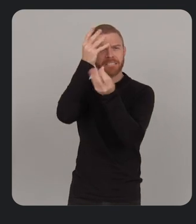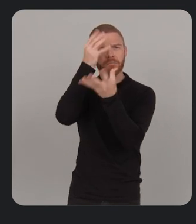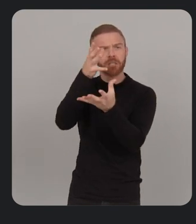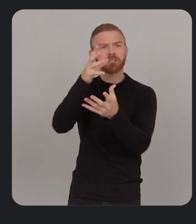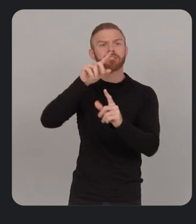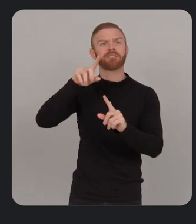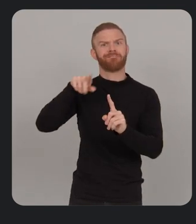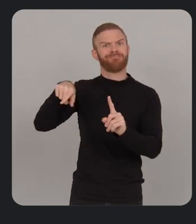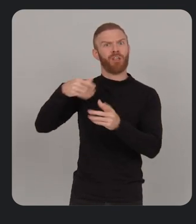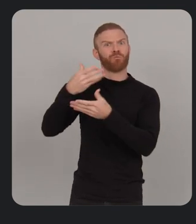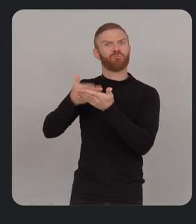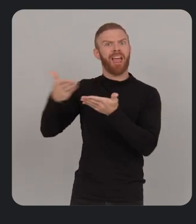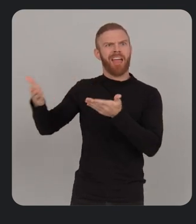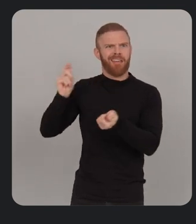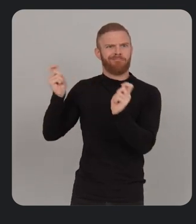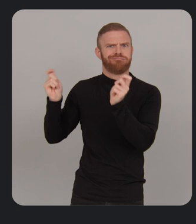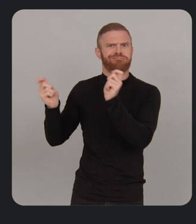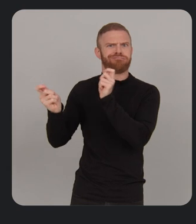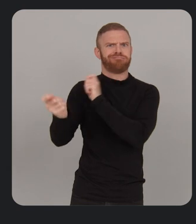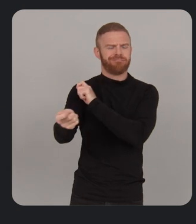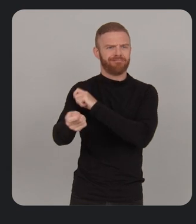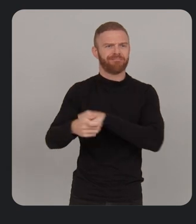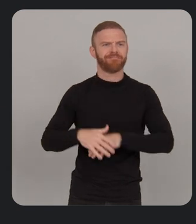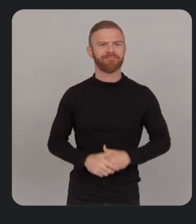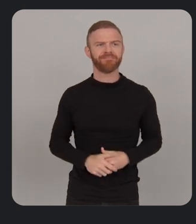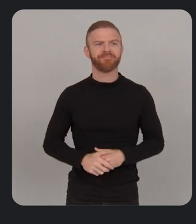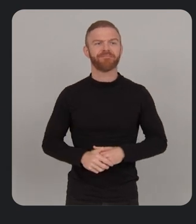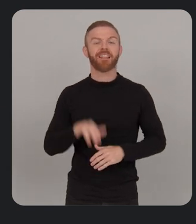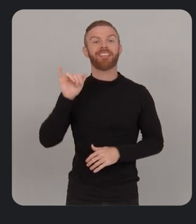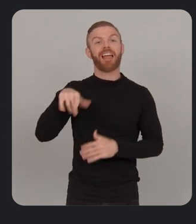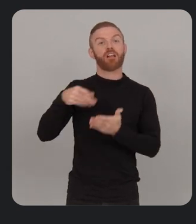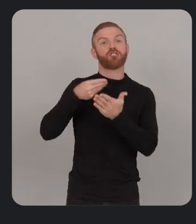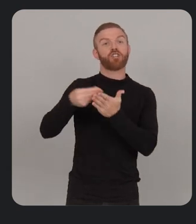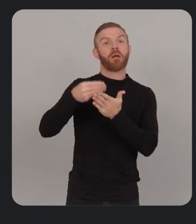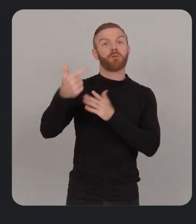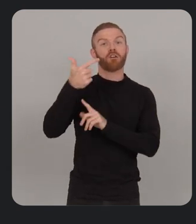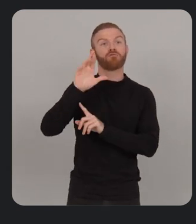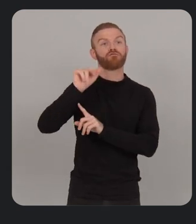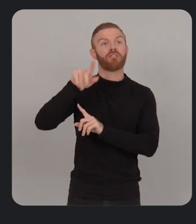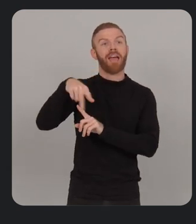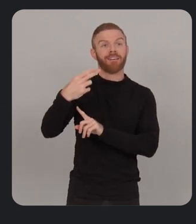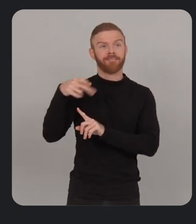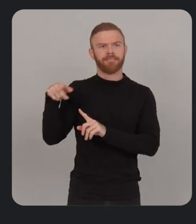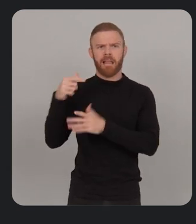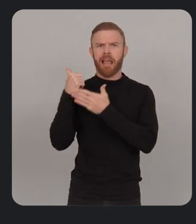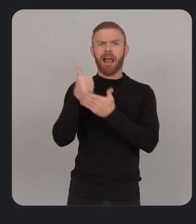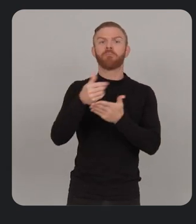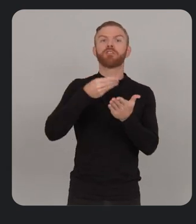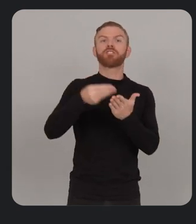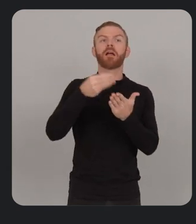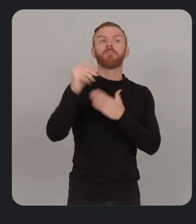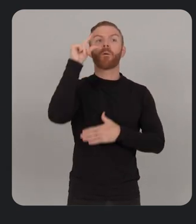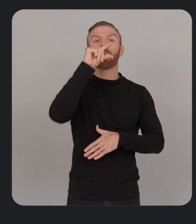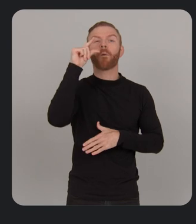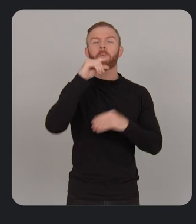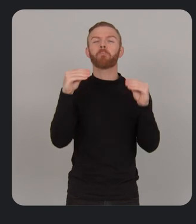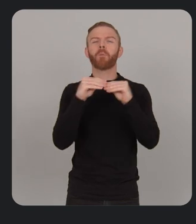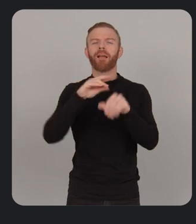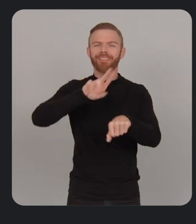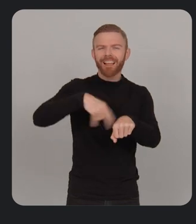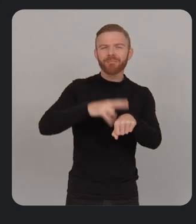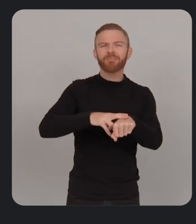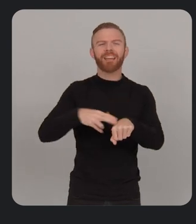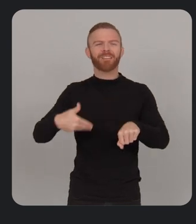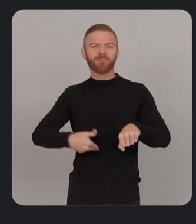even as products are constantly changing now the shopping graph is helping us make shopping on google more natural